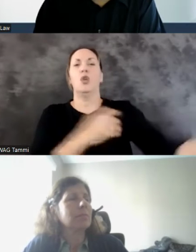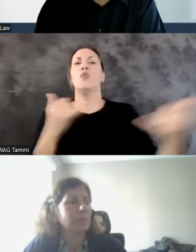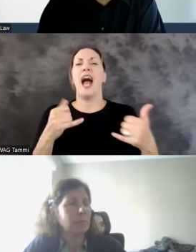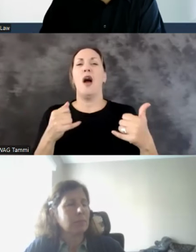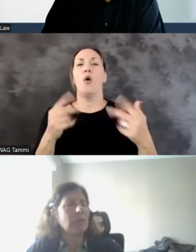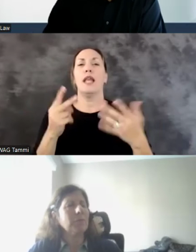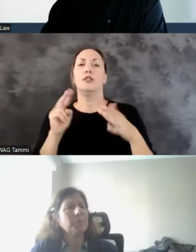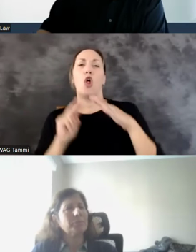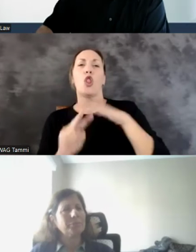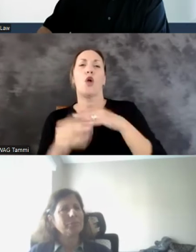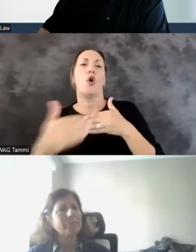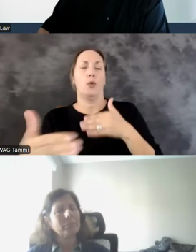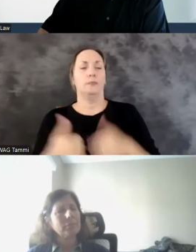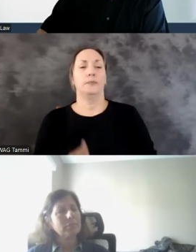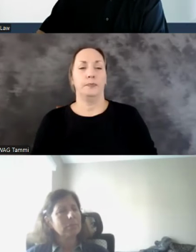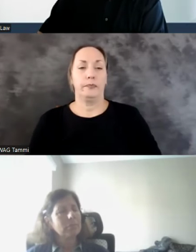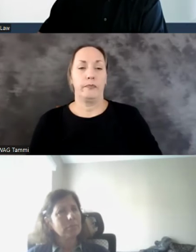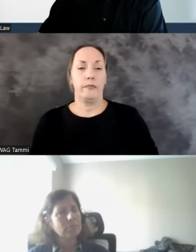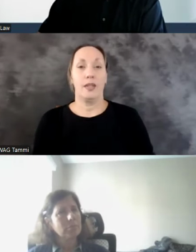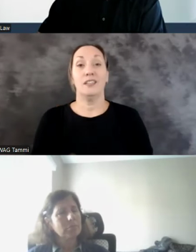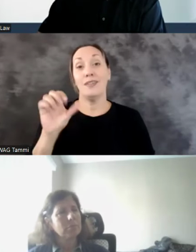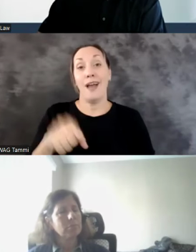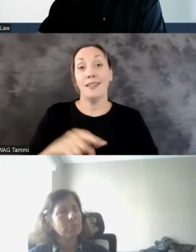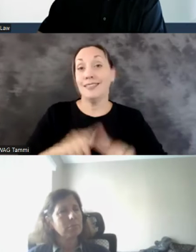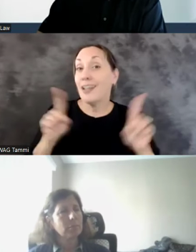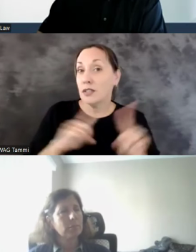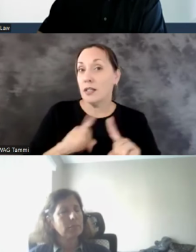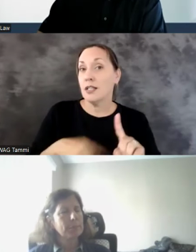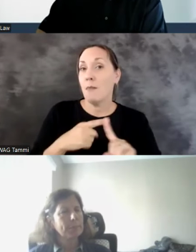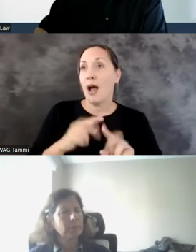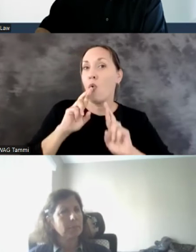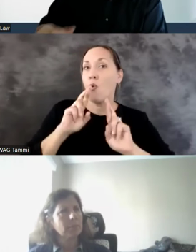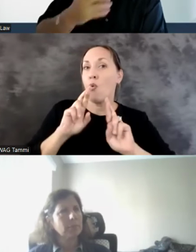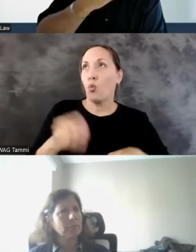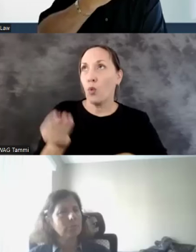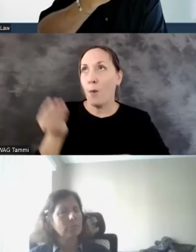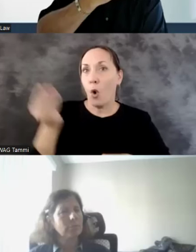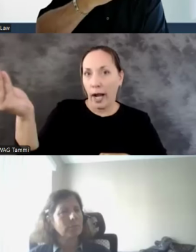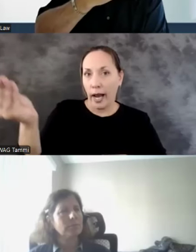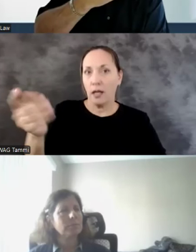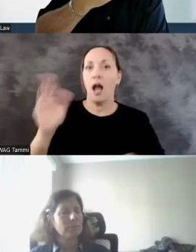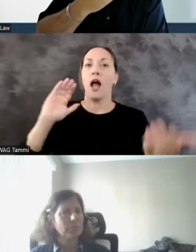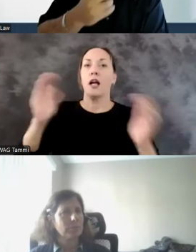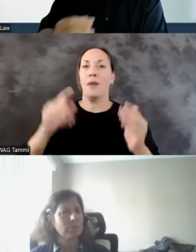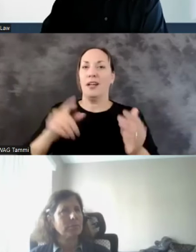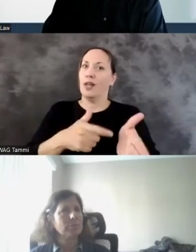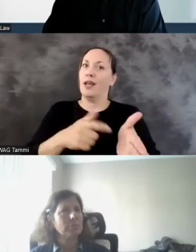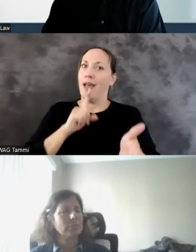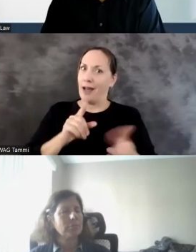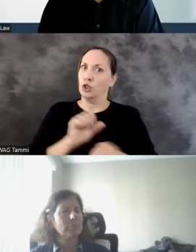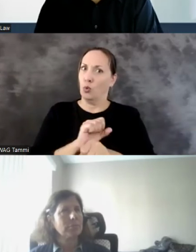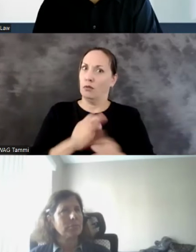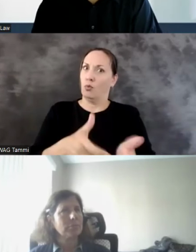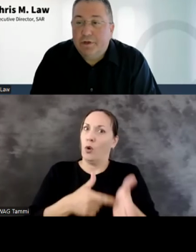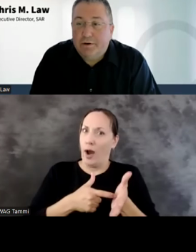now. Okay. Okay. So yes, the difference is about reporting versus the actual requirements. So a